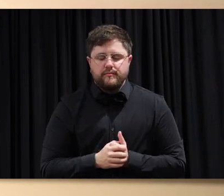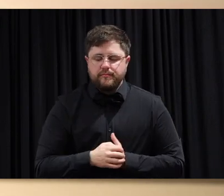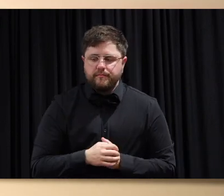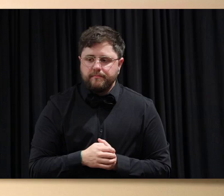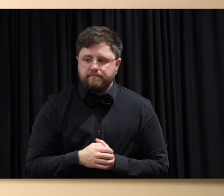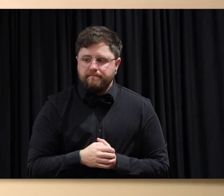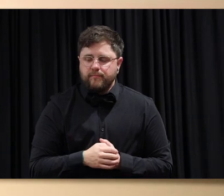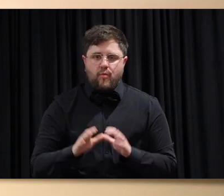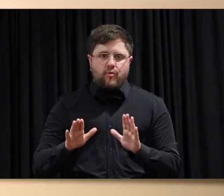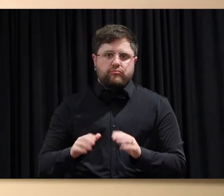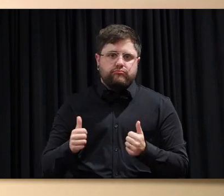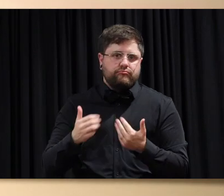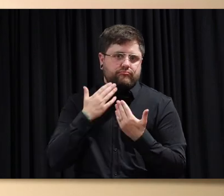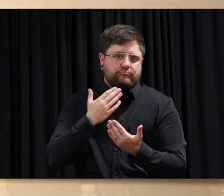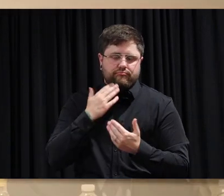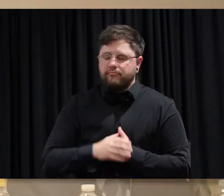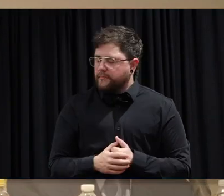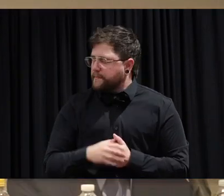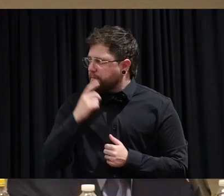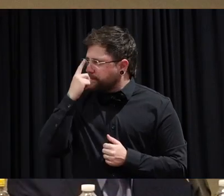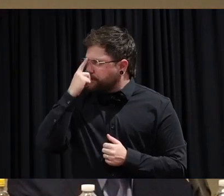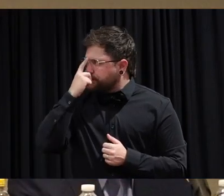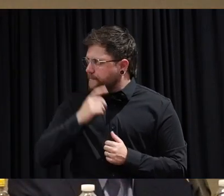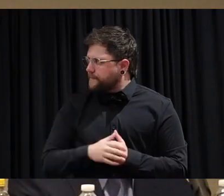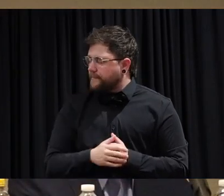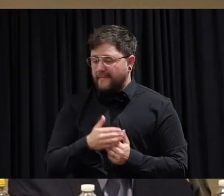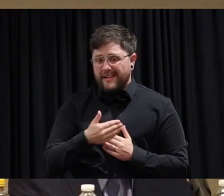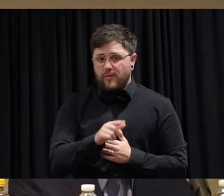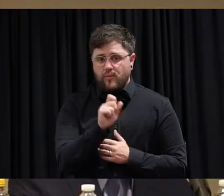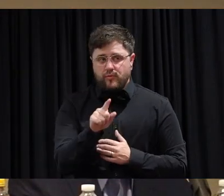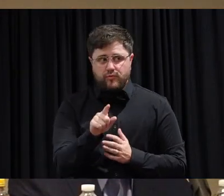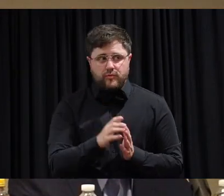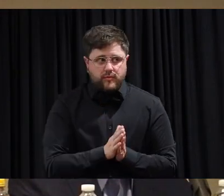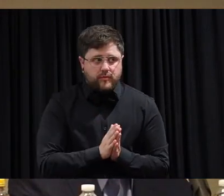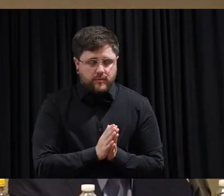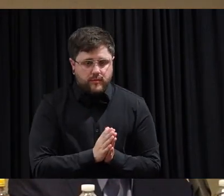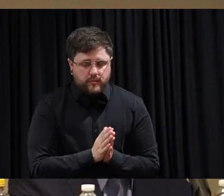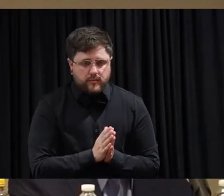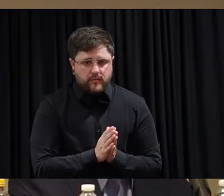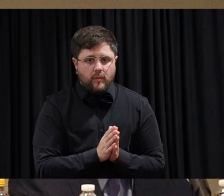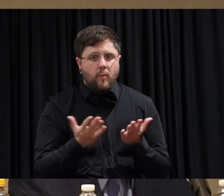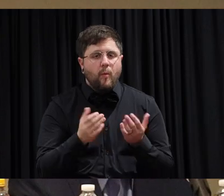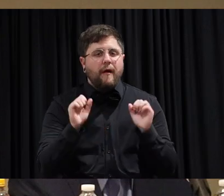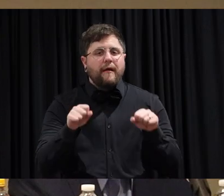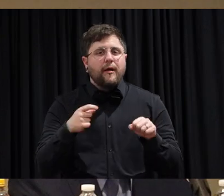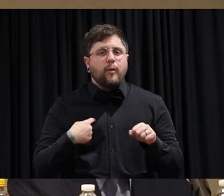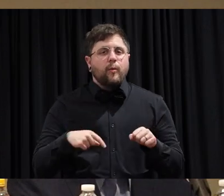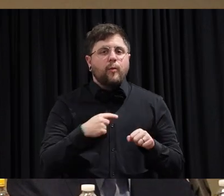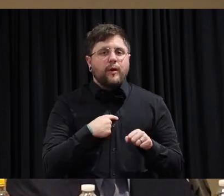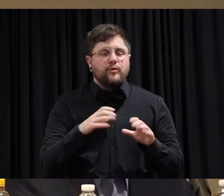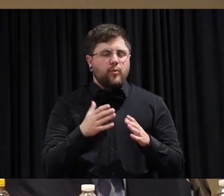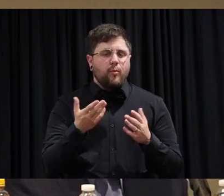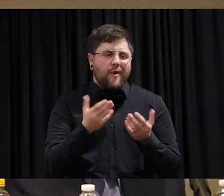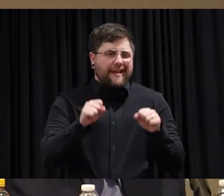awesome. Thank you so much. My next question is going to be, what can we do? What can we